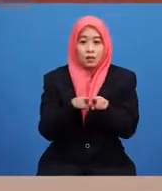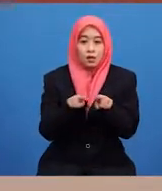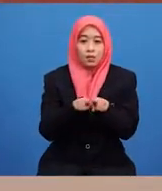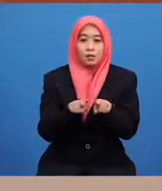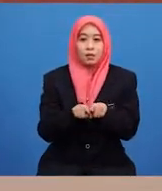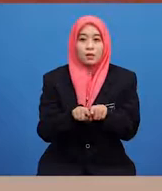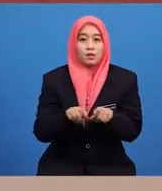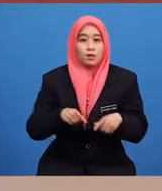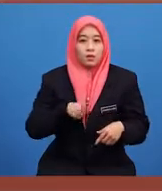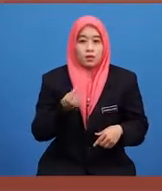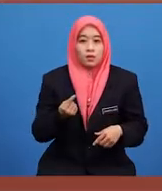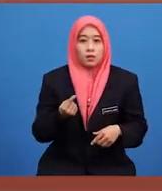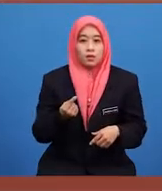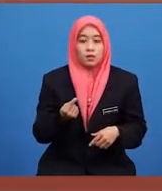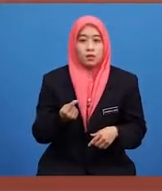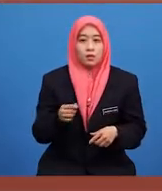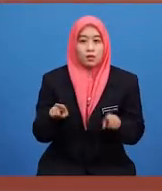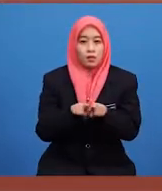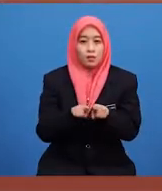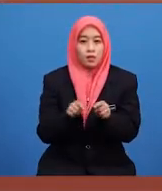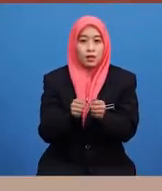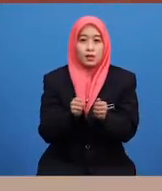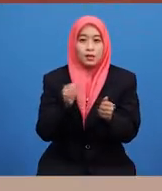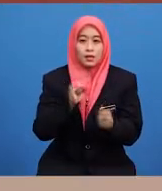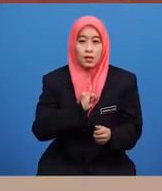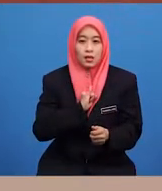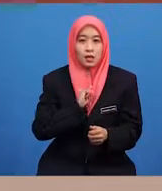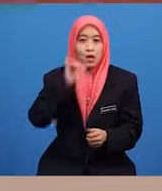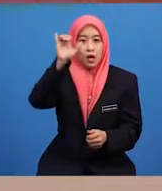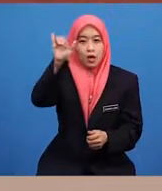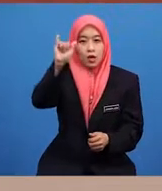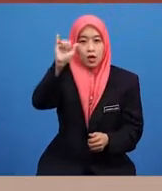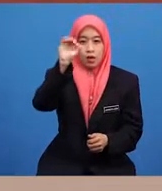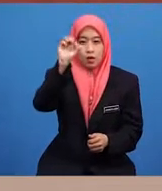this episode is my favorite yellow friend, Yolo!